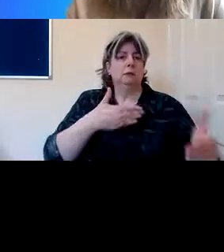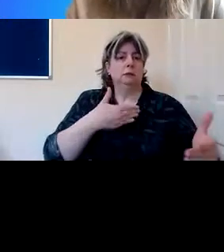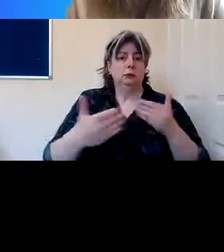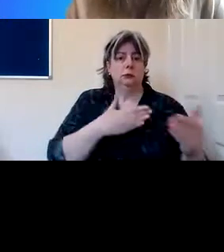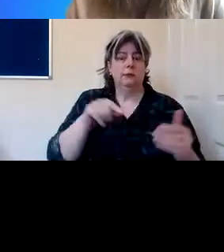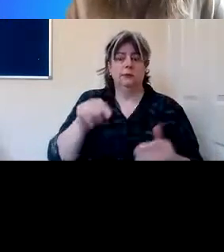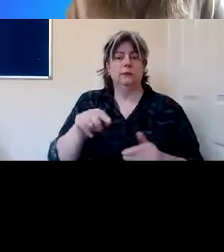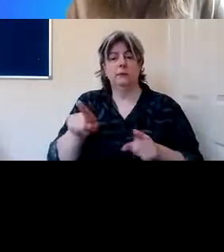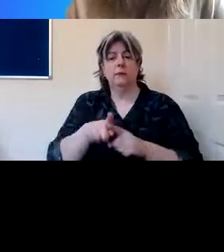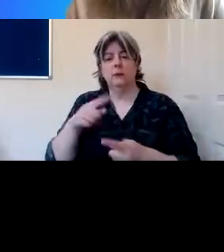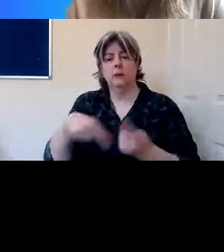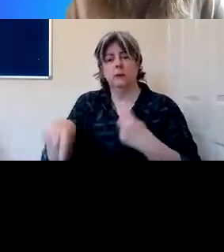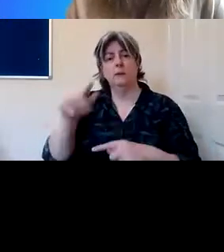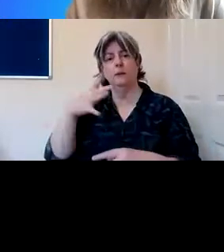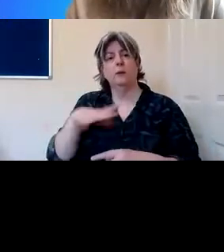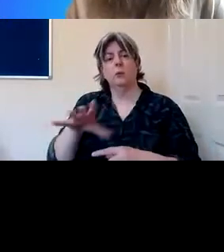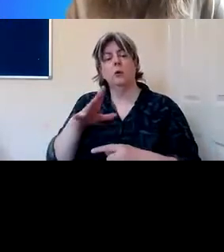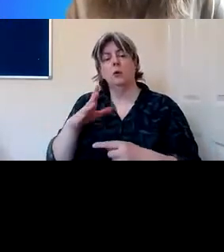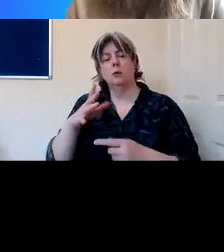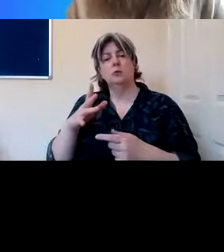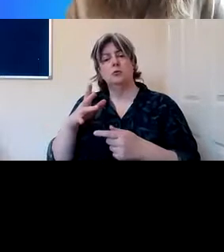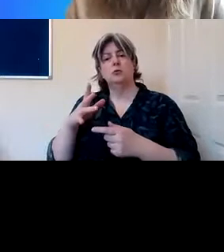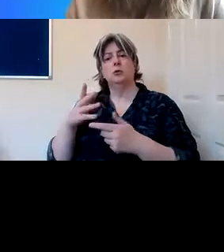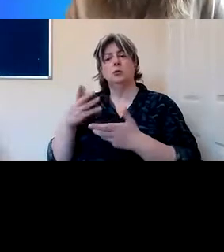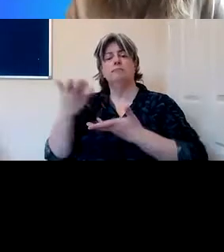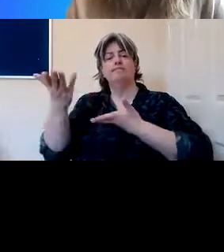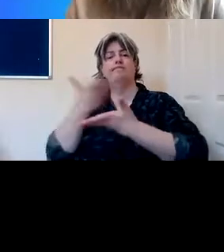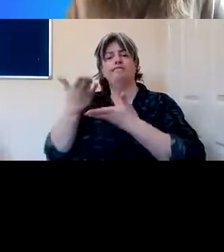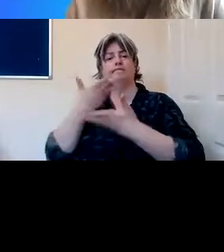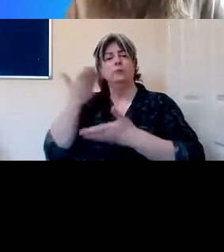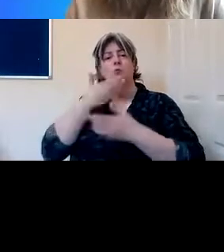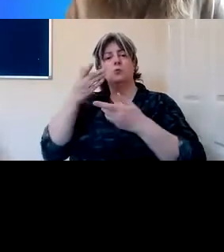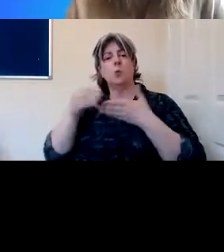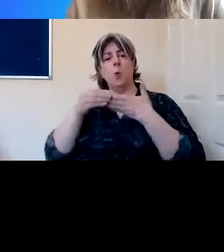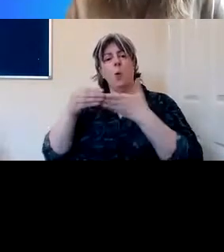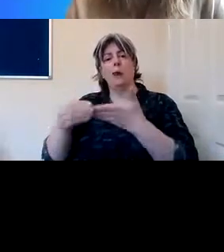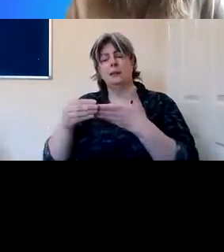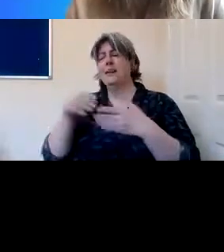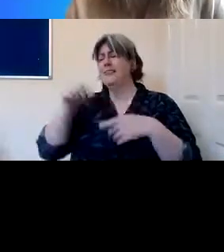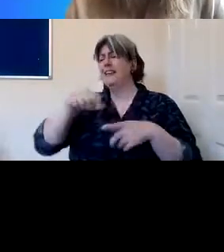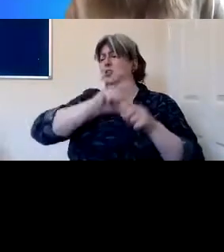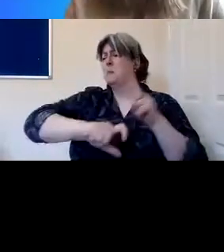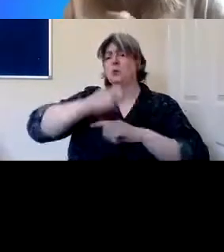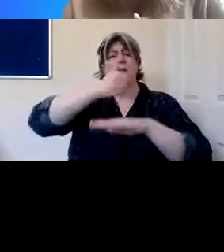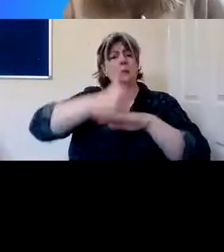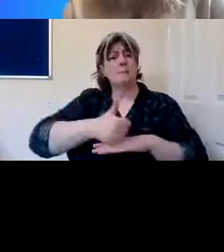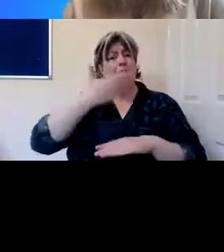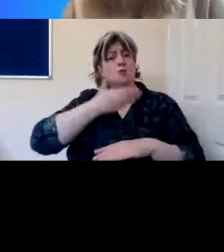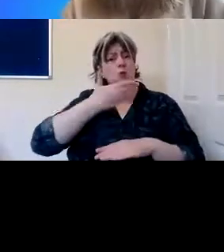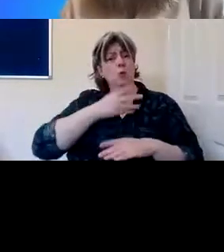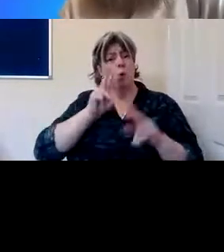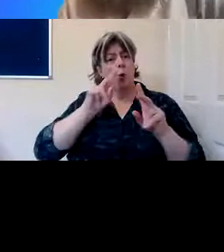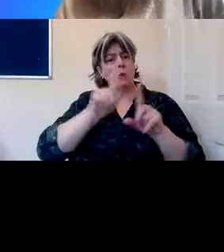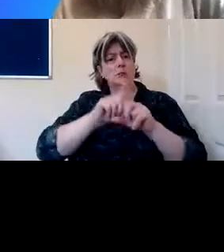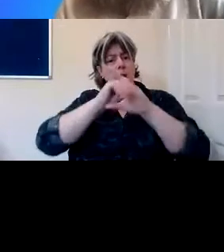we would want to work out with school leaders, well, what does this sort of community-based school look like? What resources do you need in that